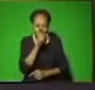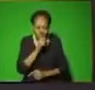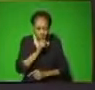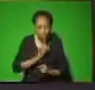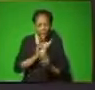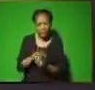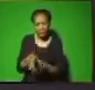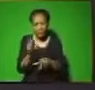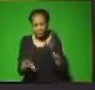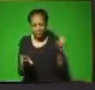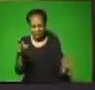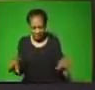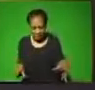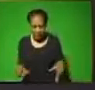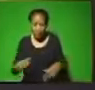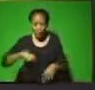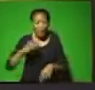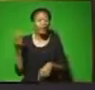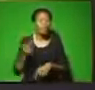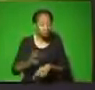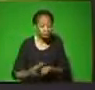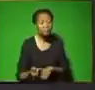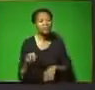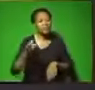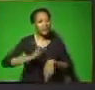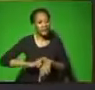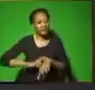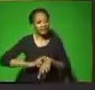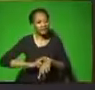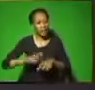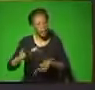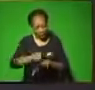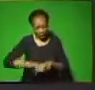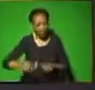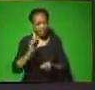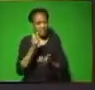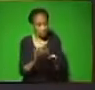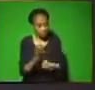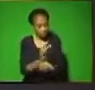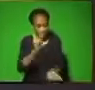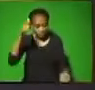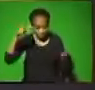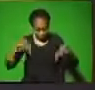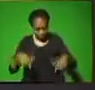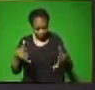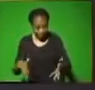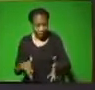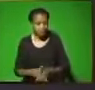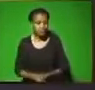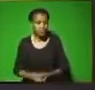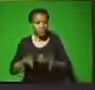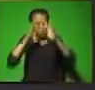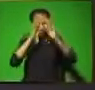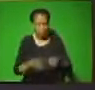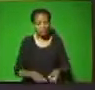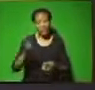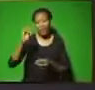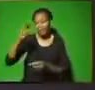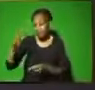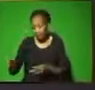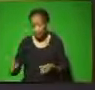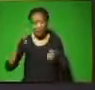oppressed on the urgent need for land and economic freedom in our lifetime. The decision by MK,